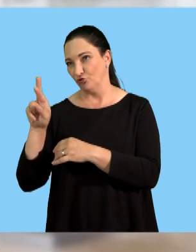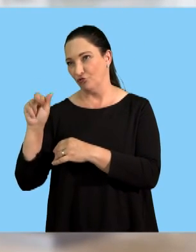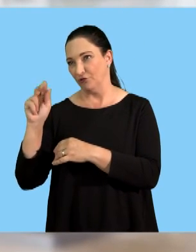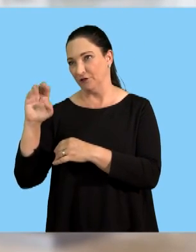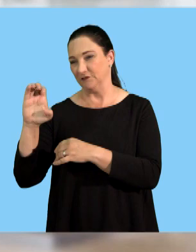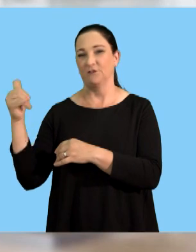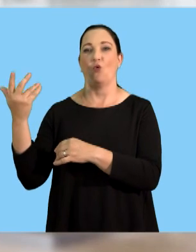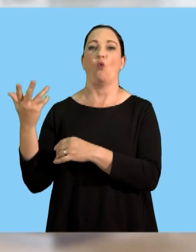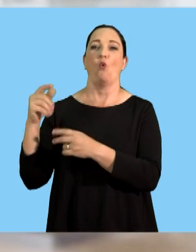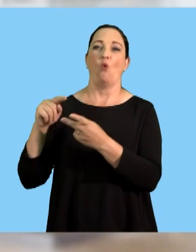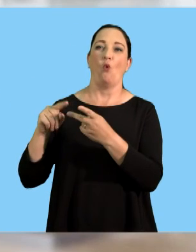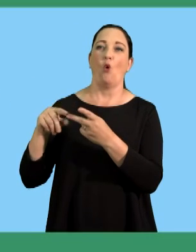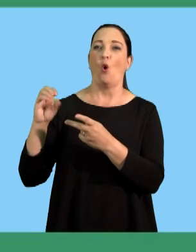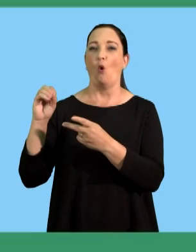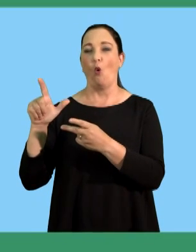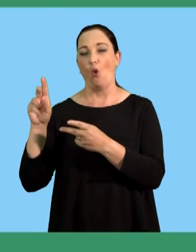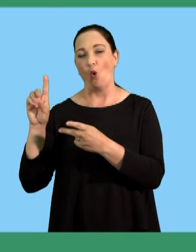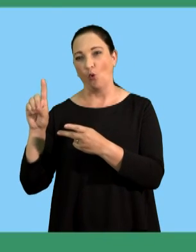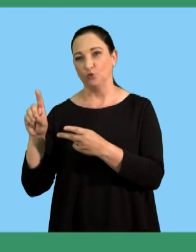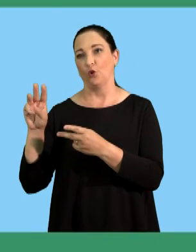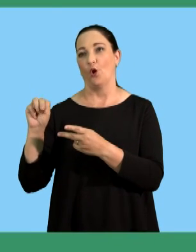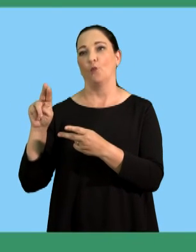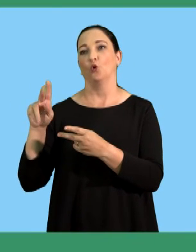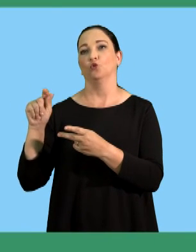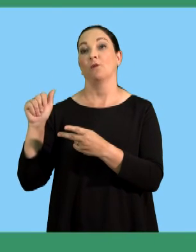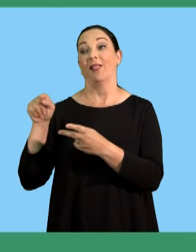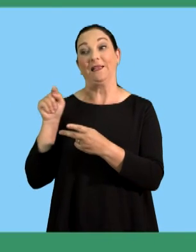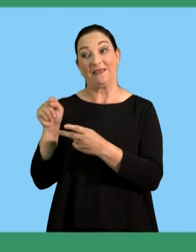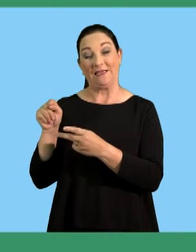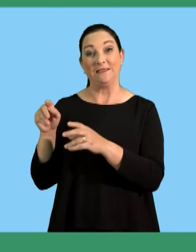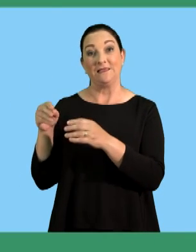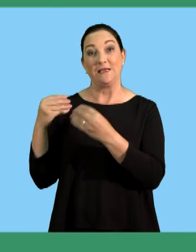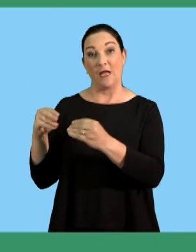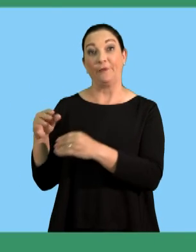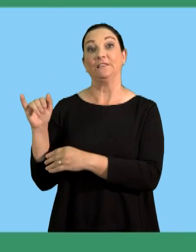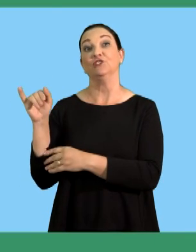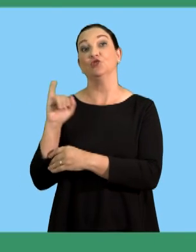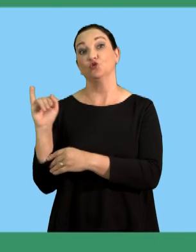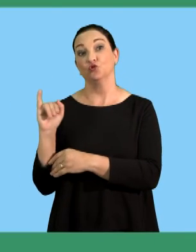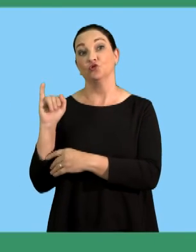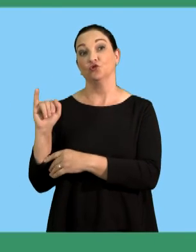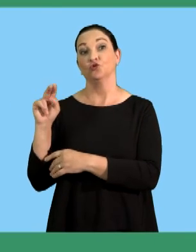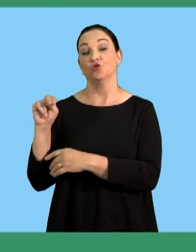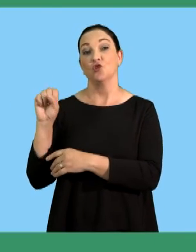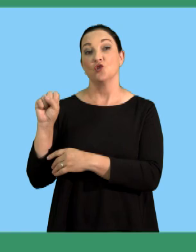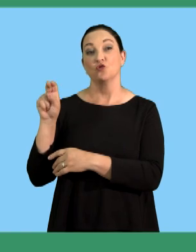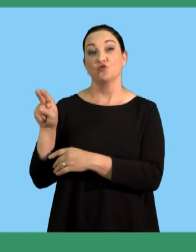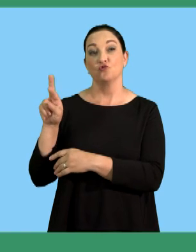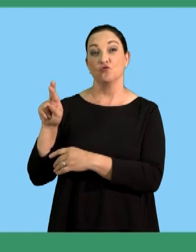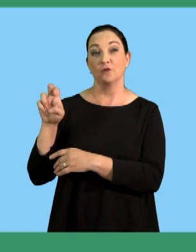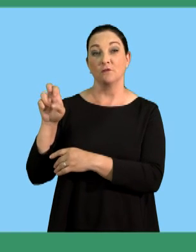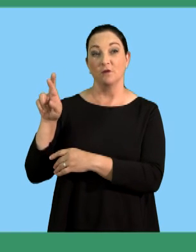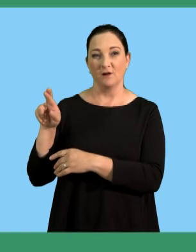that are offering the cover. Hence, we call the insurer, which undertakes to indemnify